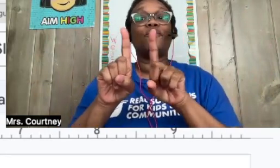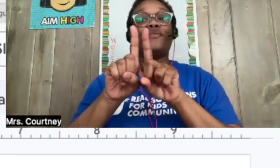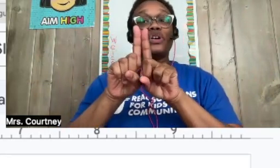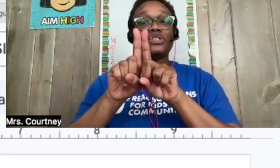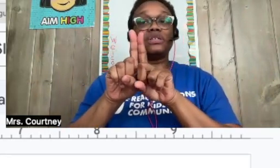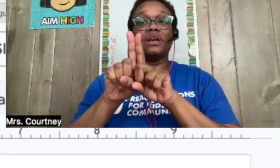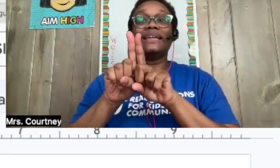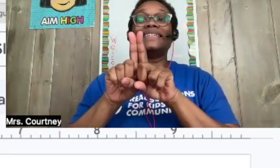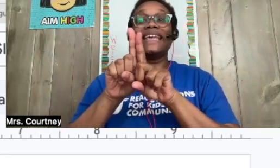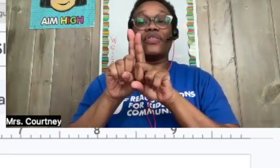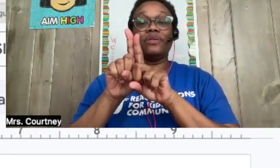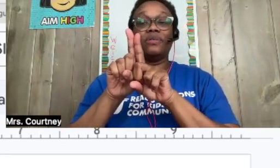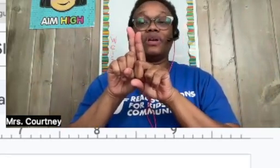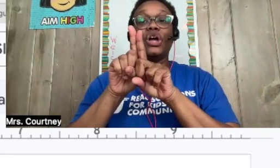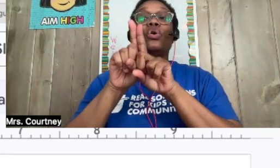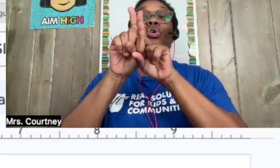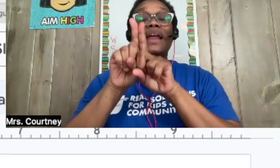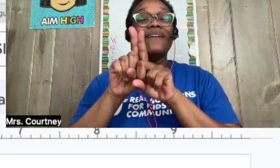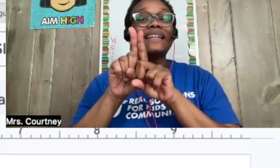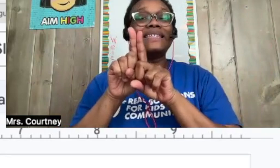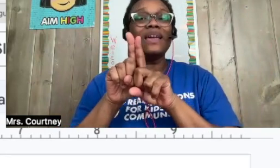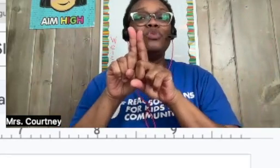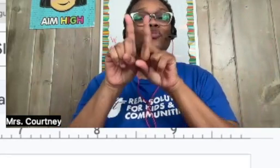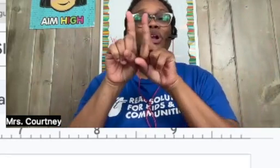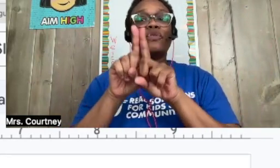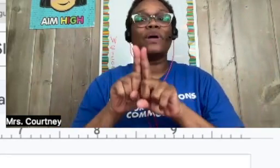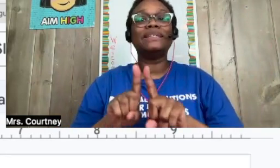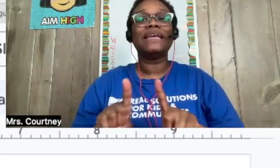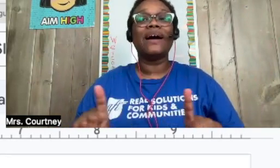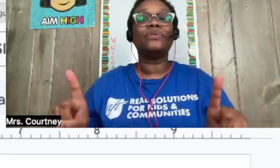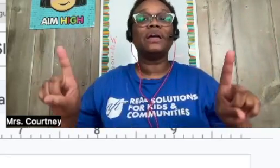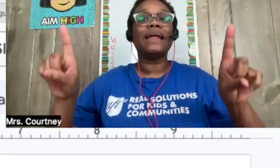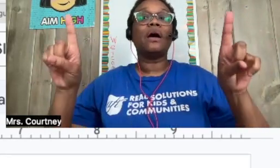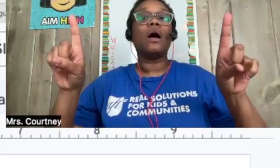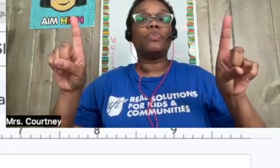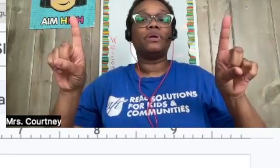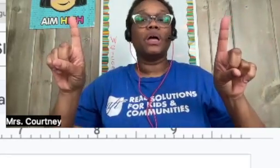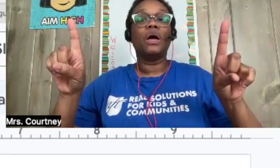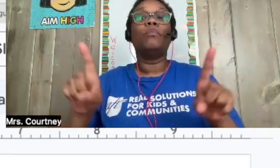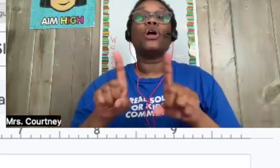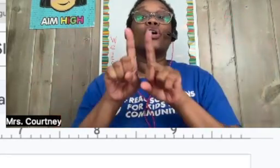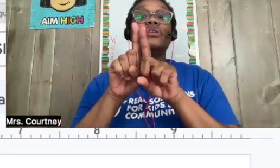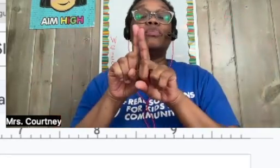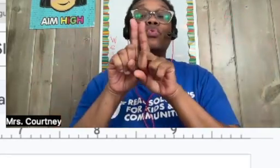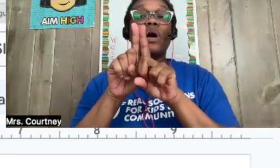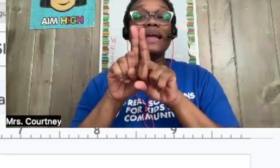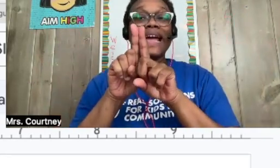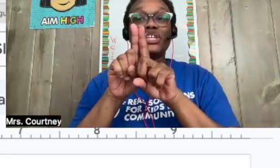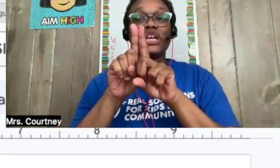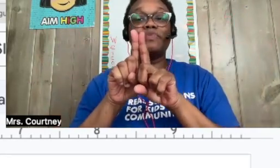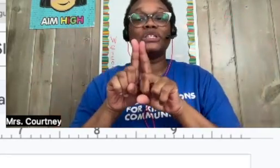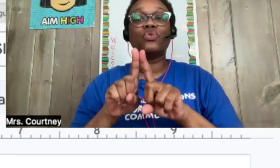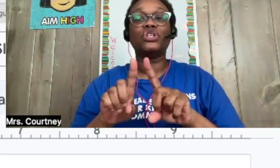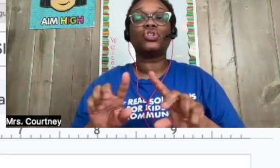shape first together. We're going to have that same movement of going down and up, but our number 1